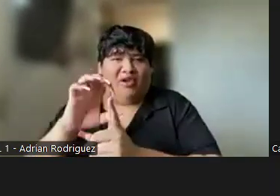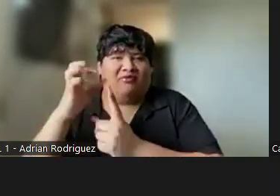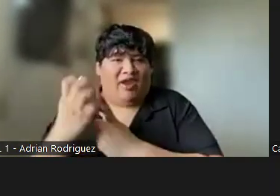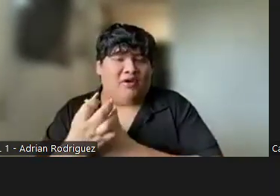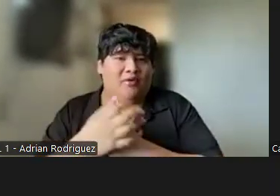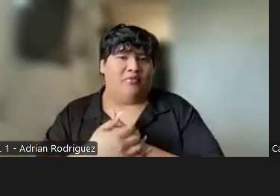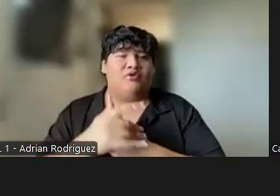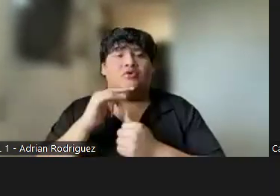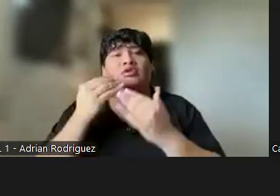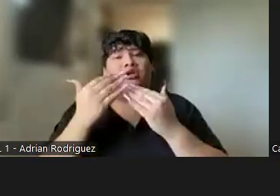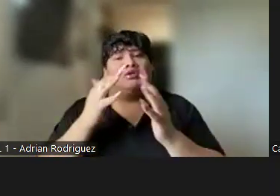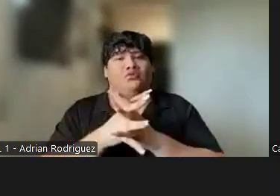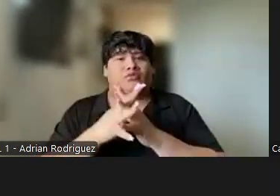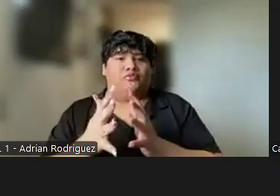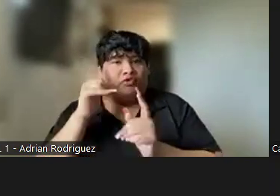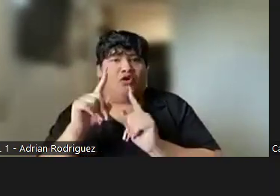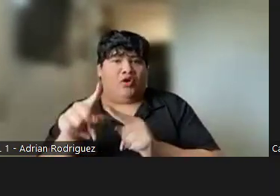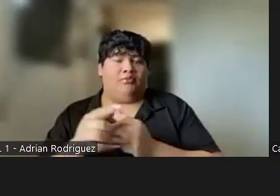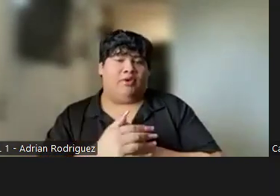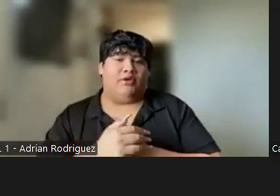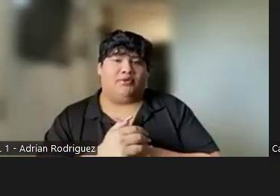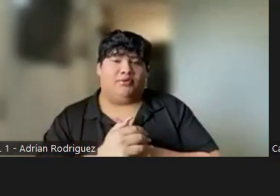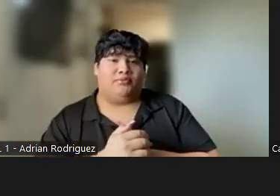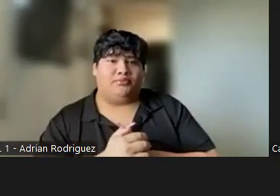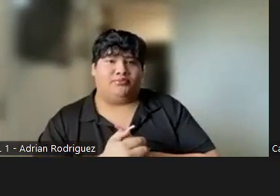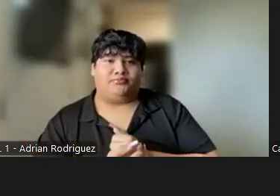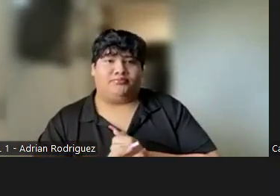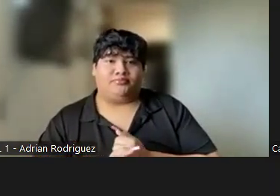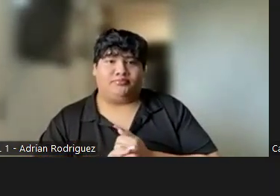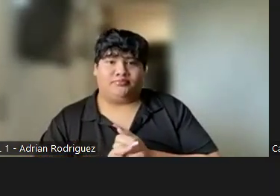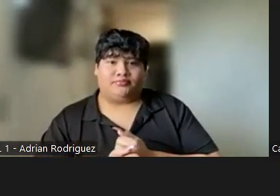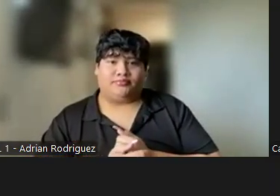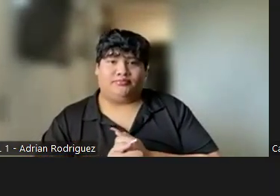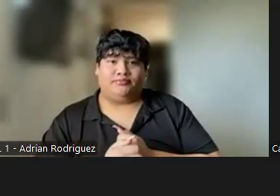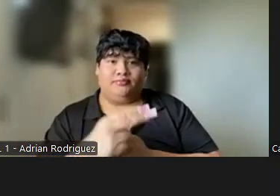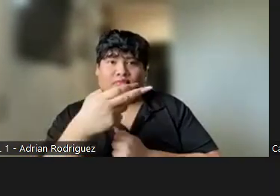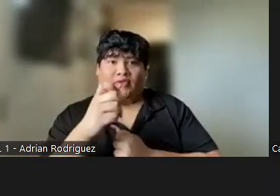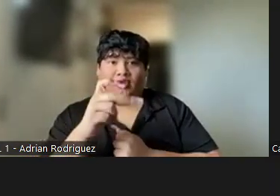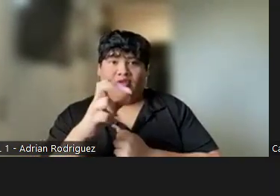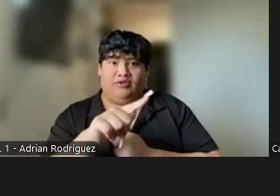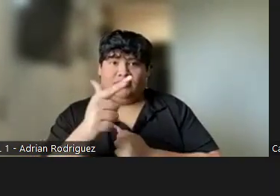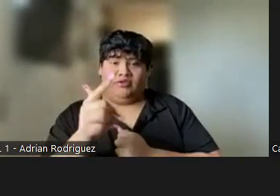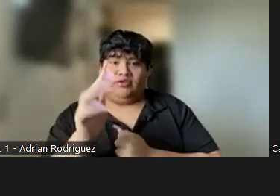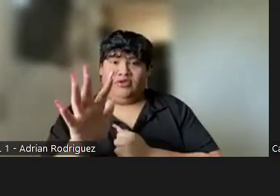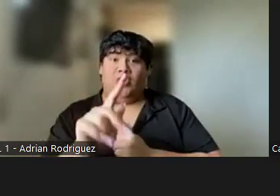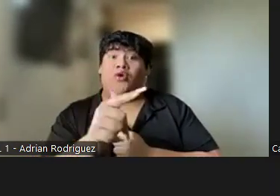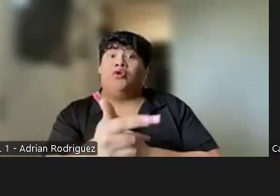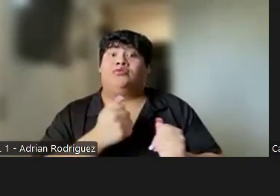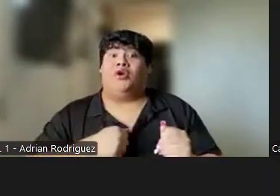very much appreciate your comments, Marilla. Thank you. Heather, looks like your turn, but I'm sorry, Director, your charge here.